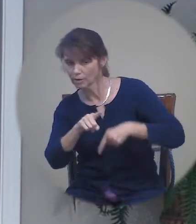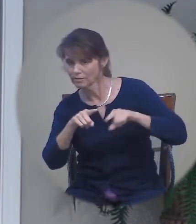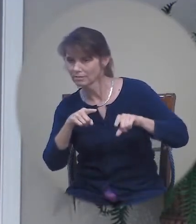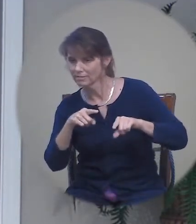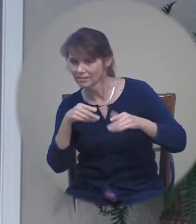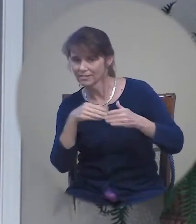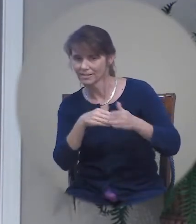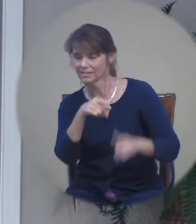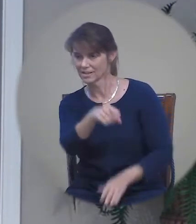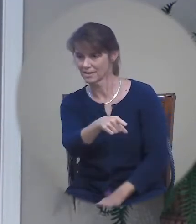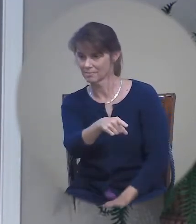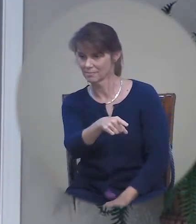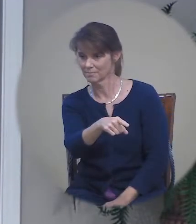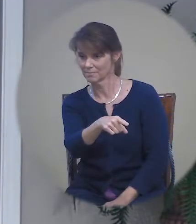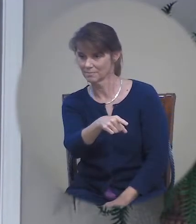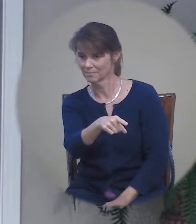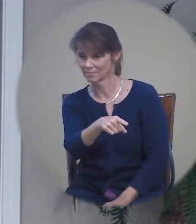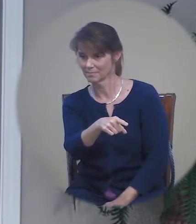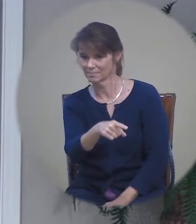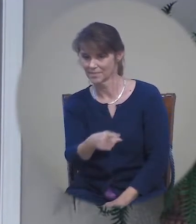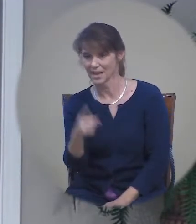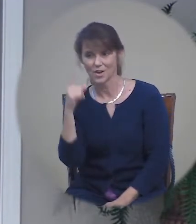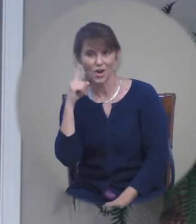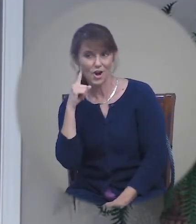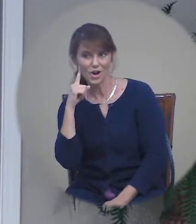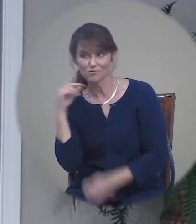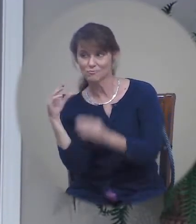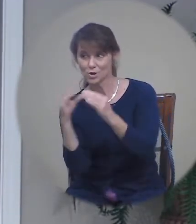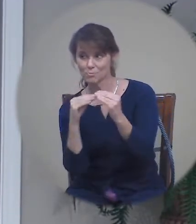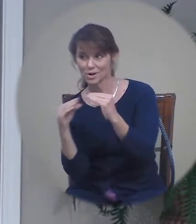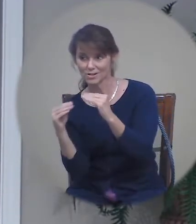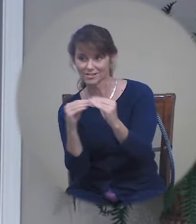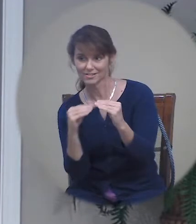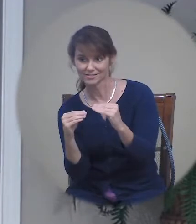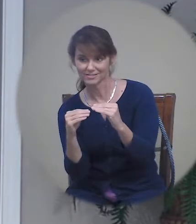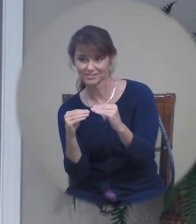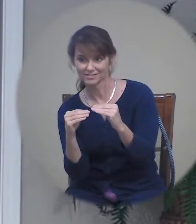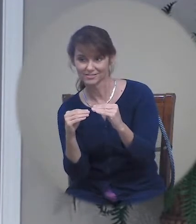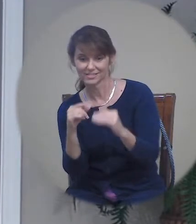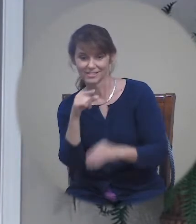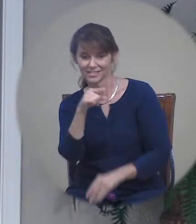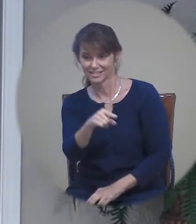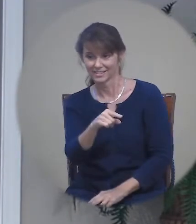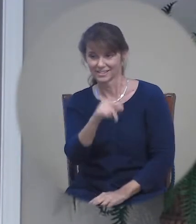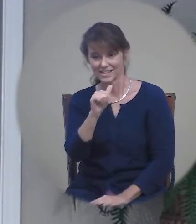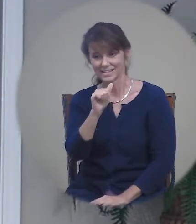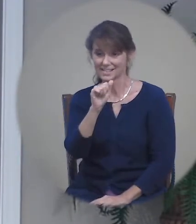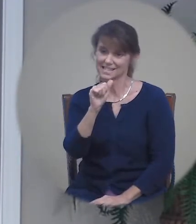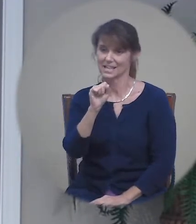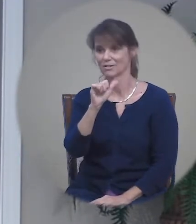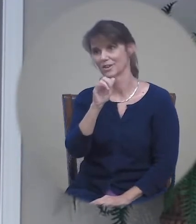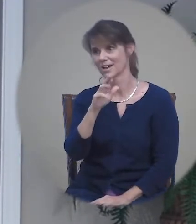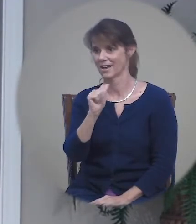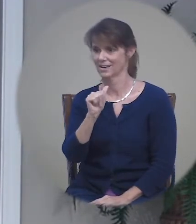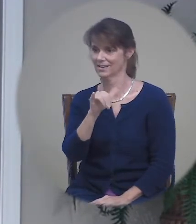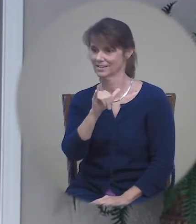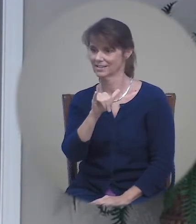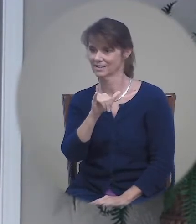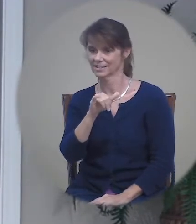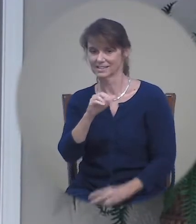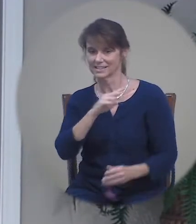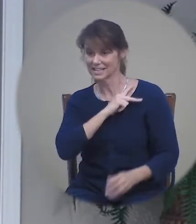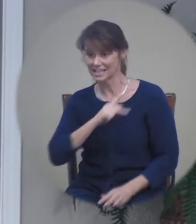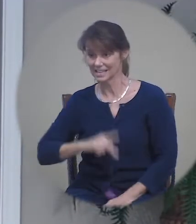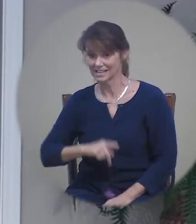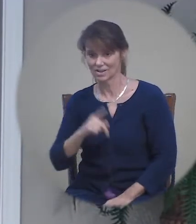the world stage at this time, the only nation that had any chance against Assyria would probably still be Egypt. And they're not a real